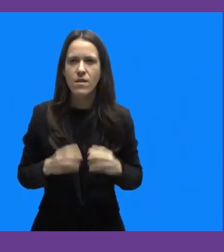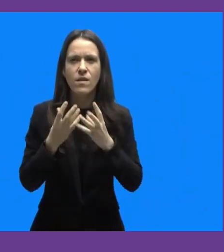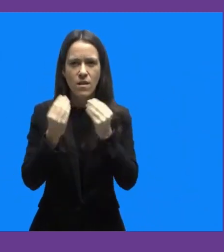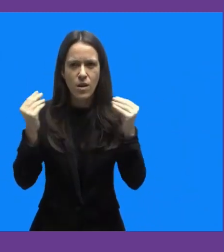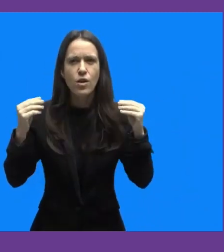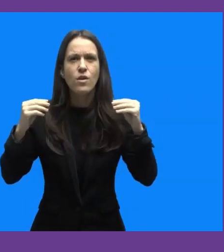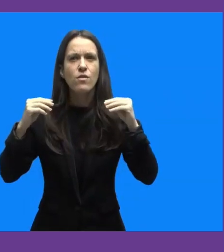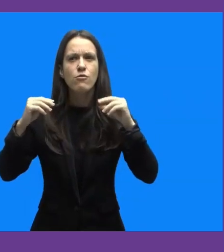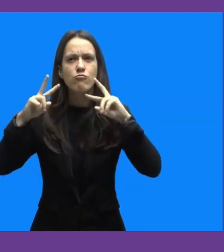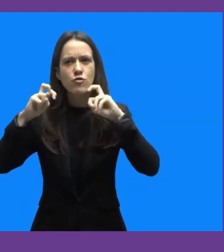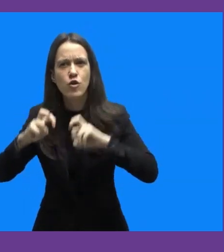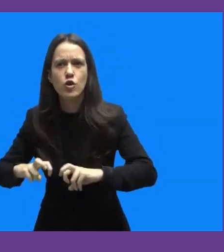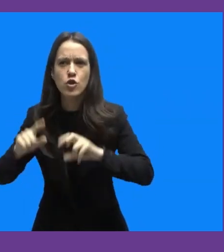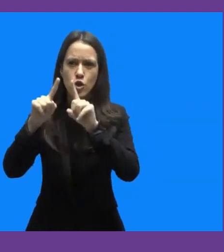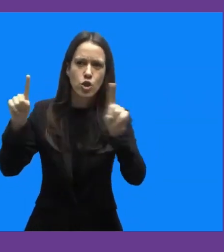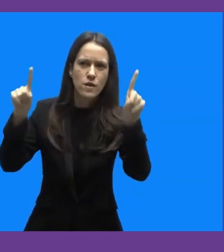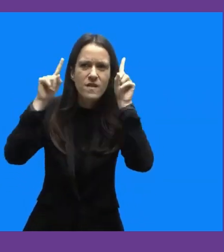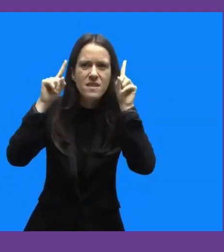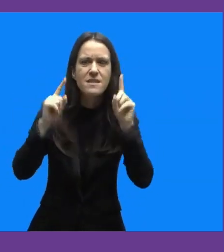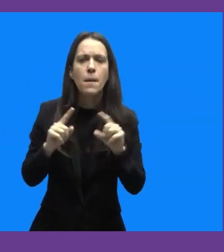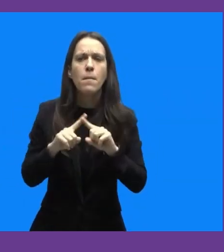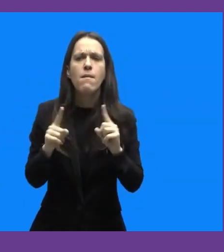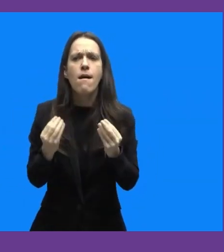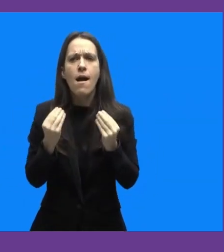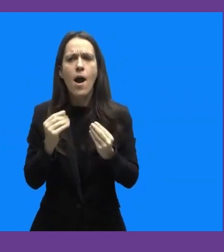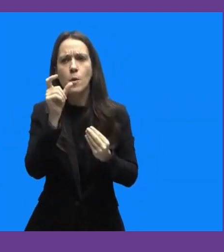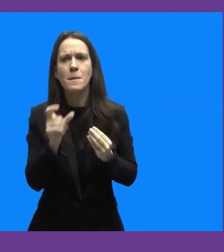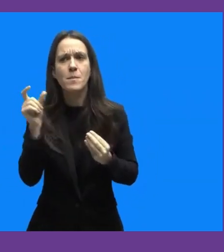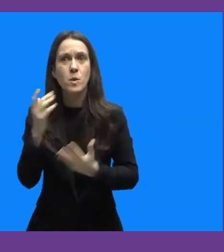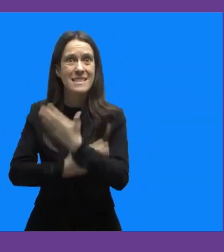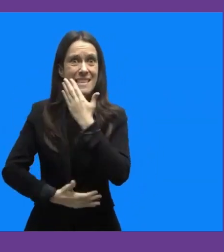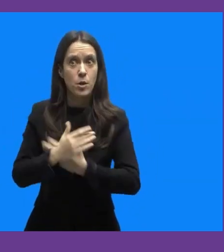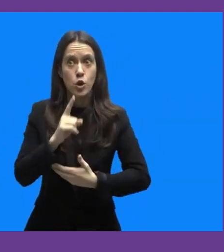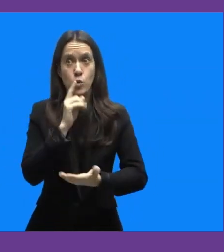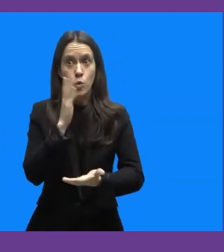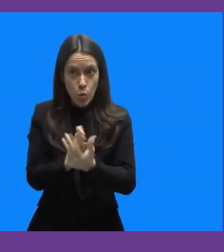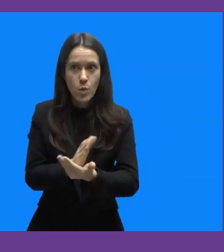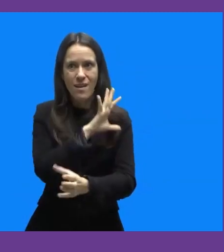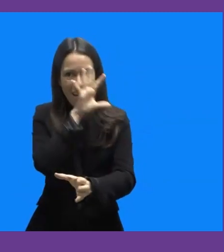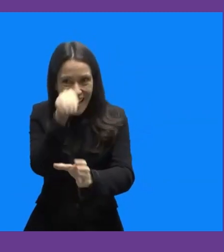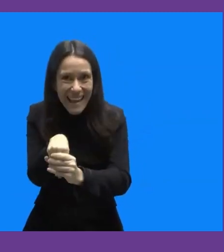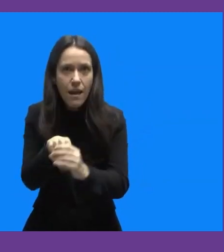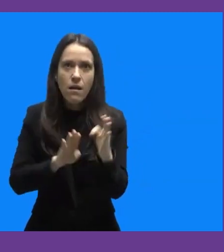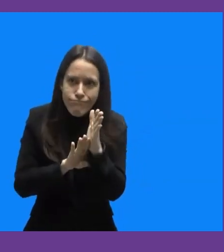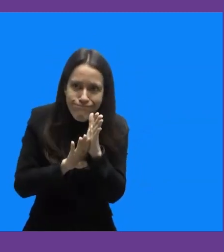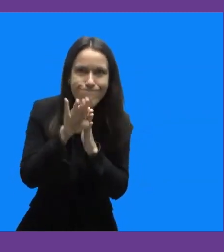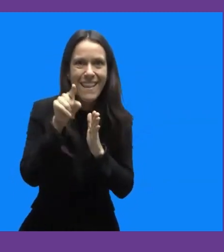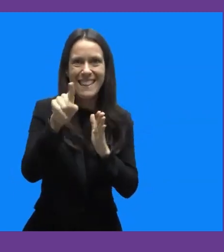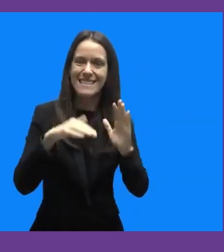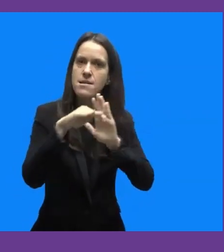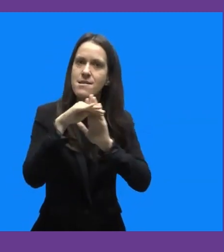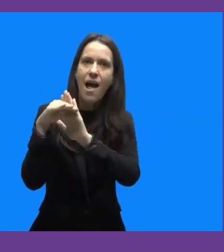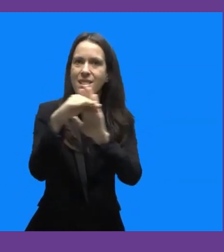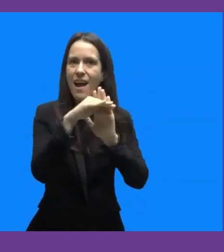engaged in the development of those standards. And my second question is, how do you envision that